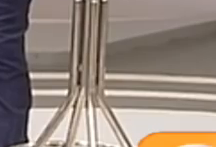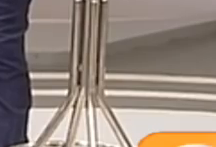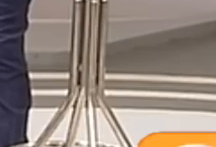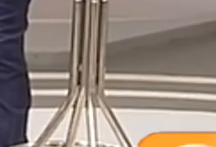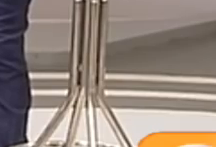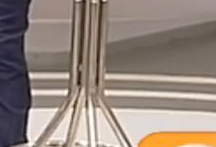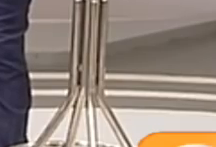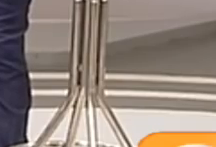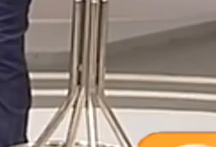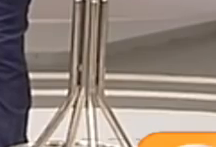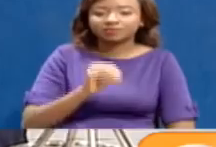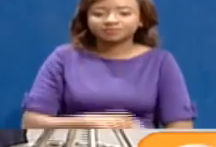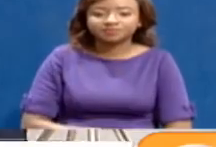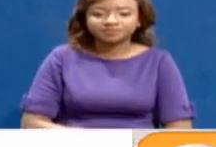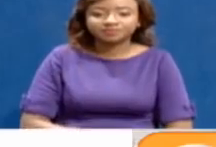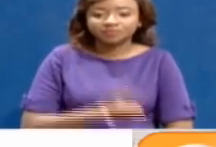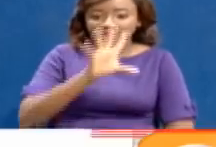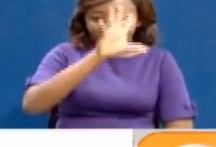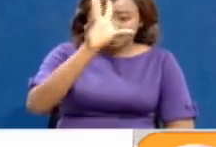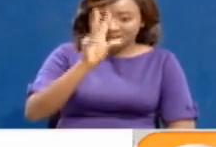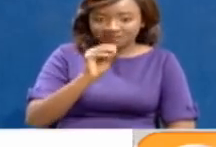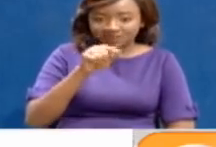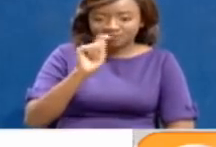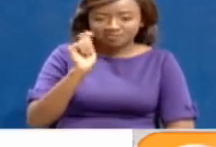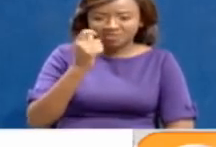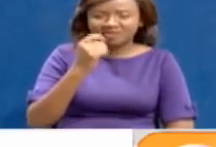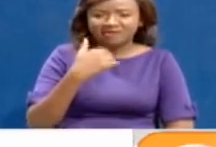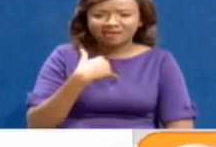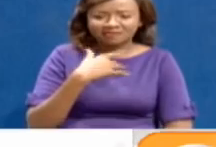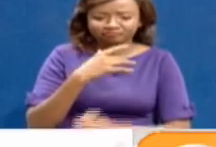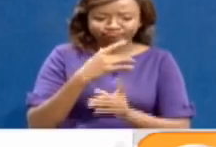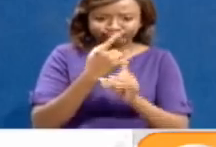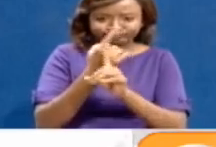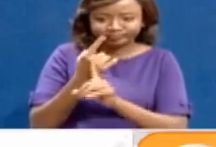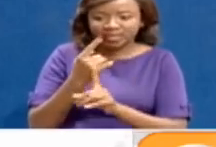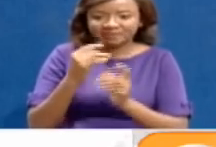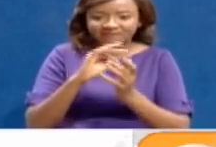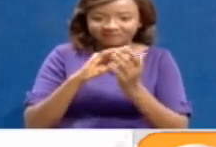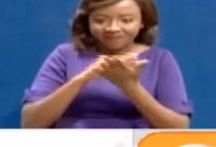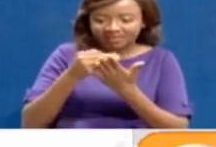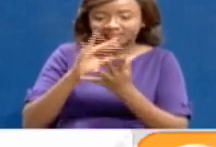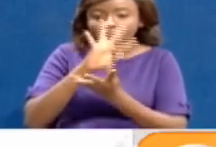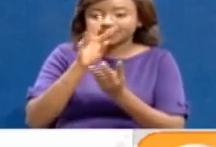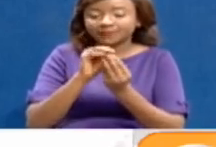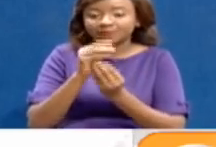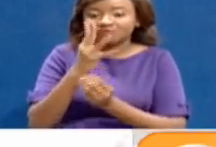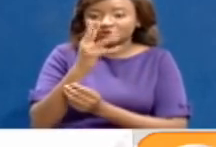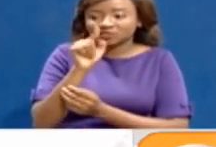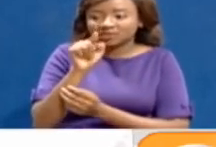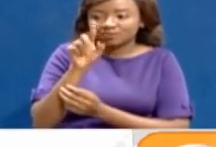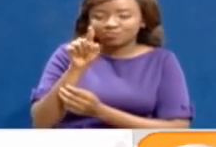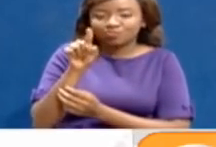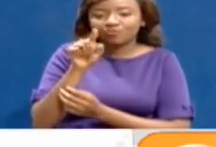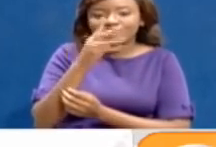continent, Kenya is dubbed the Silicon Savannah, home to over 200 startups with funding to the tune of 43.5 billion